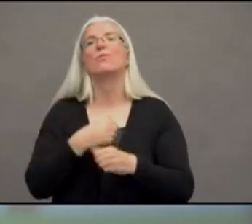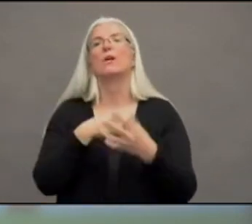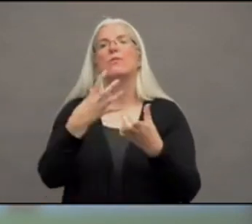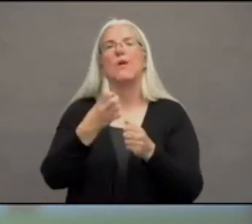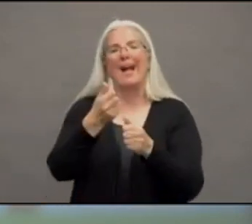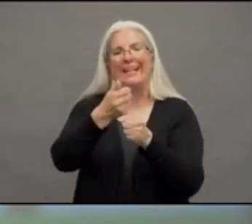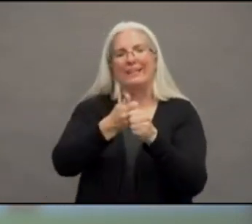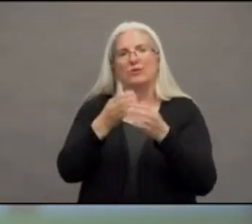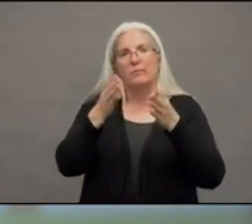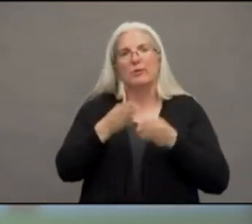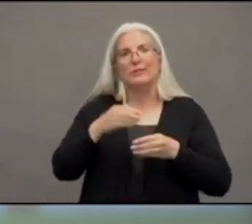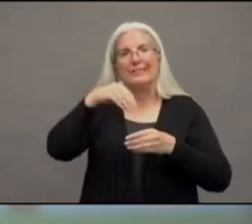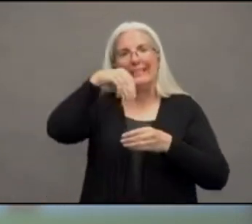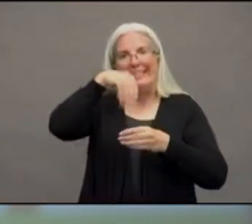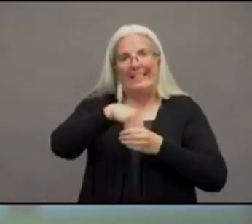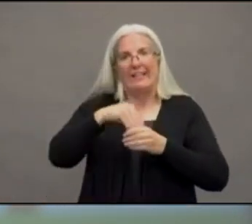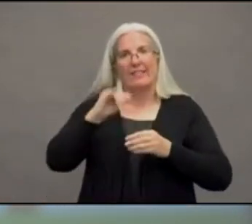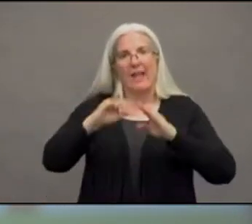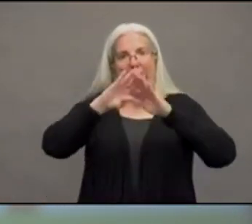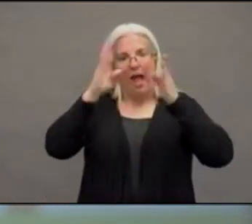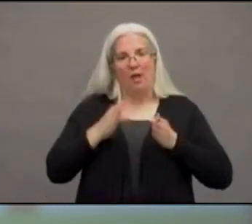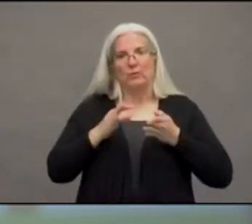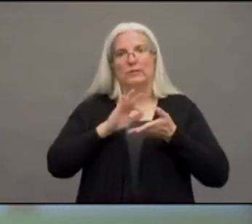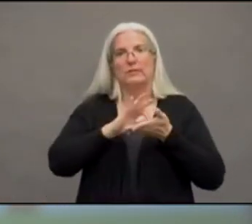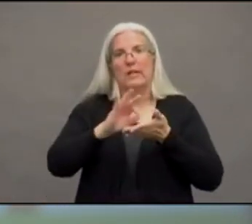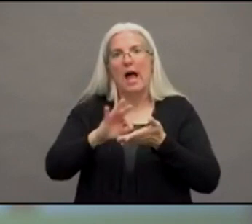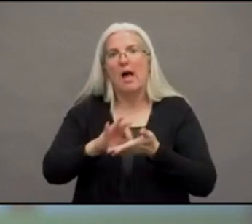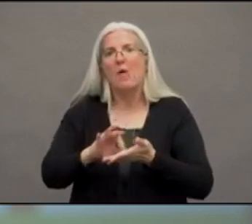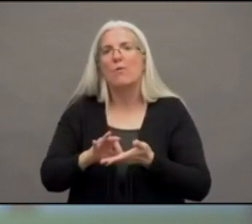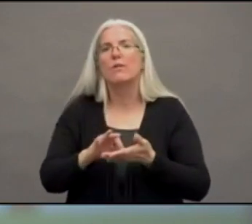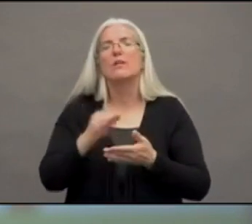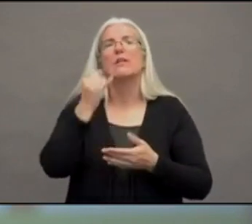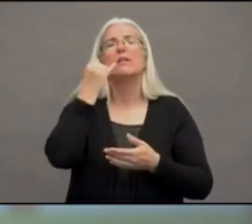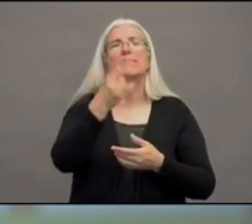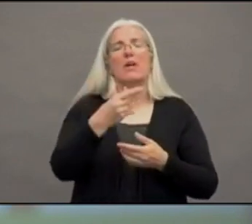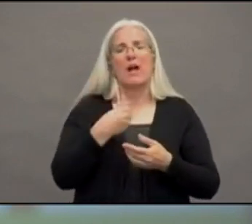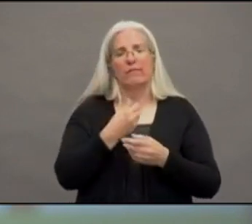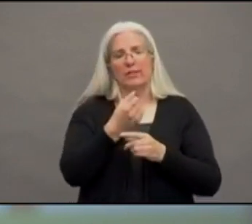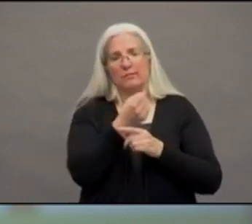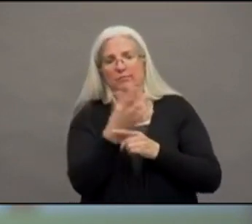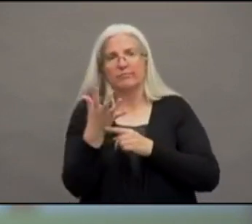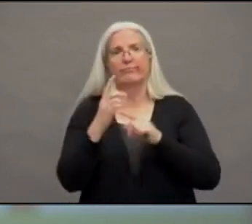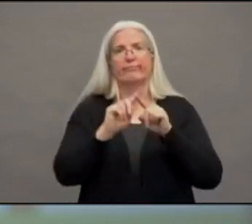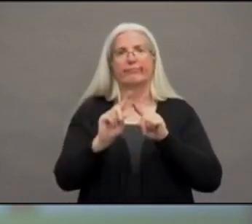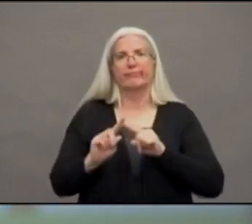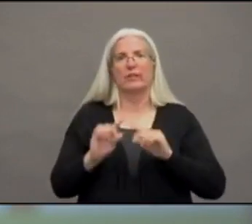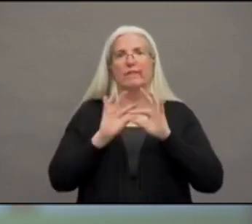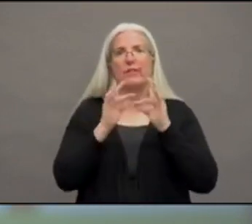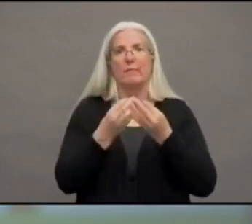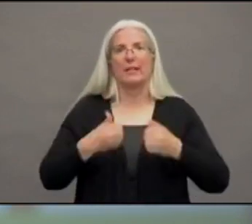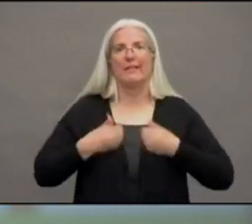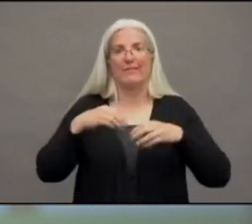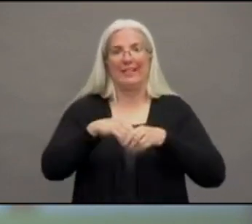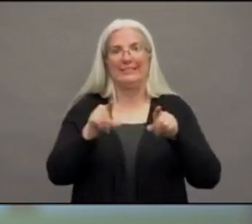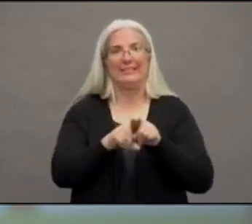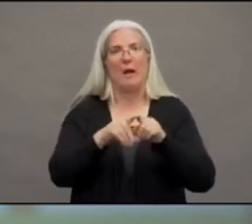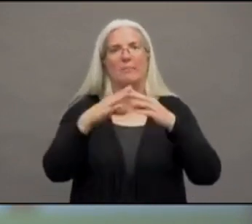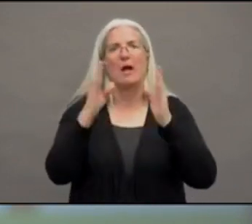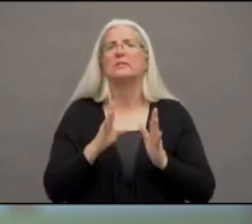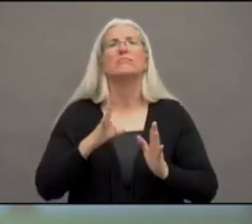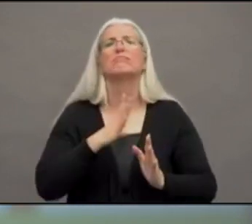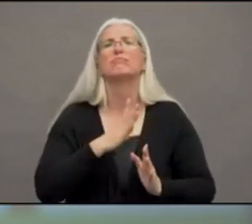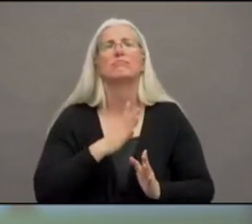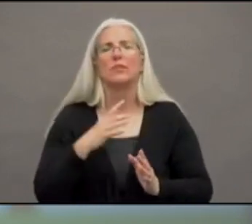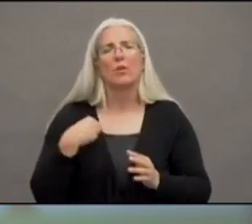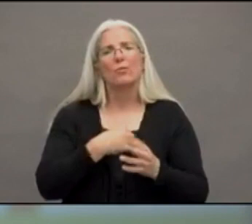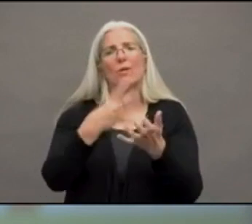you have multiple families living together, we want every person counted. I want to make it very clear that any